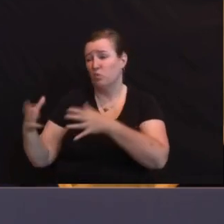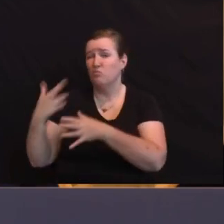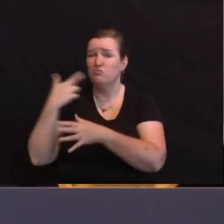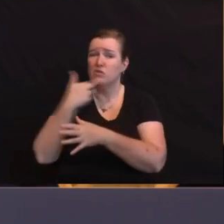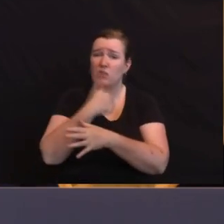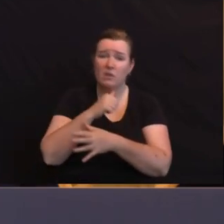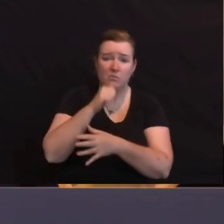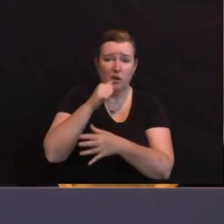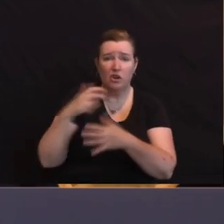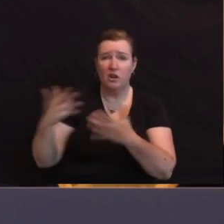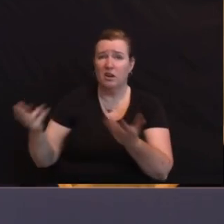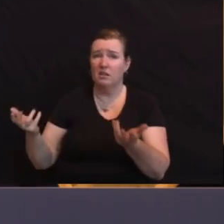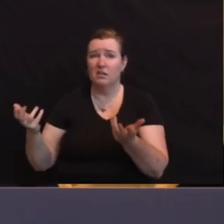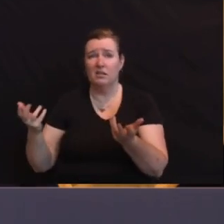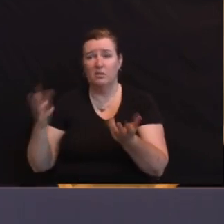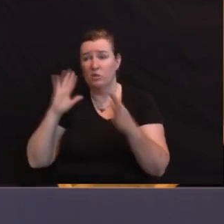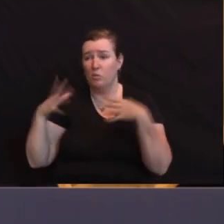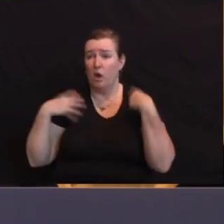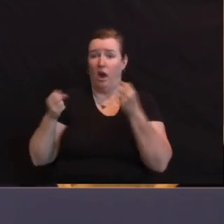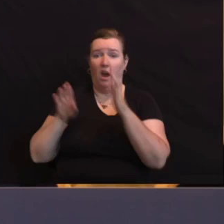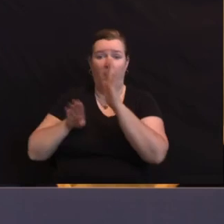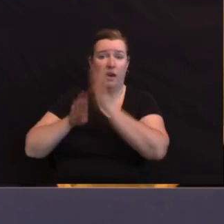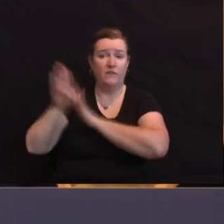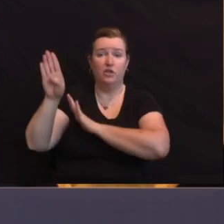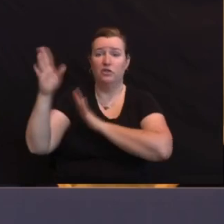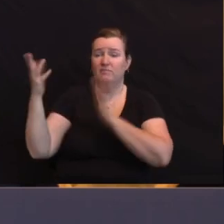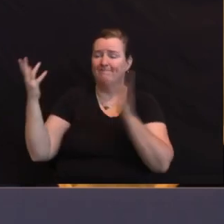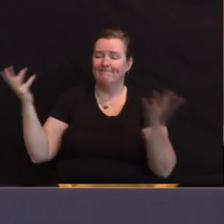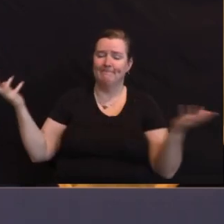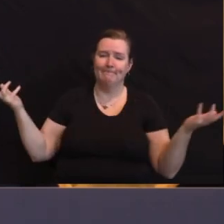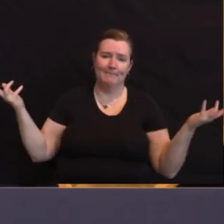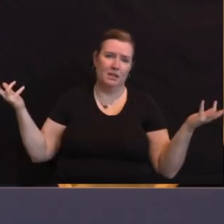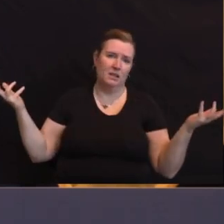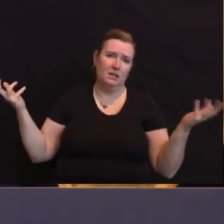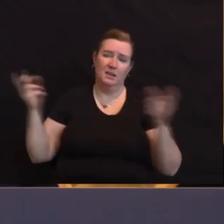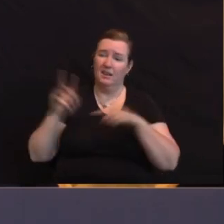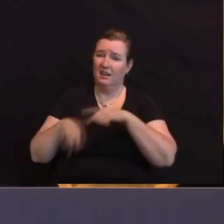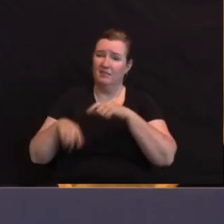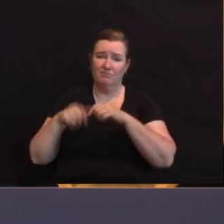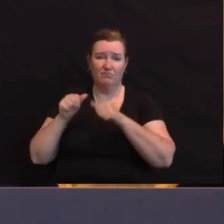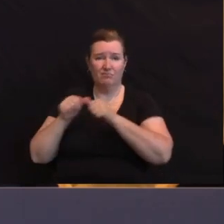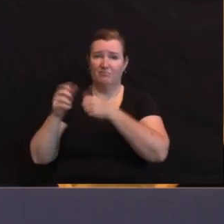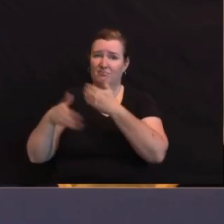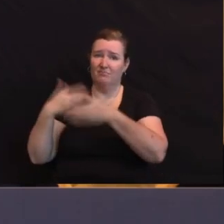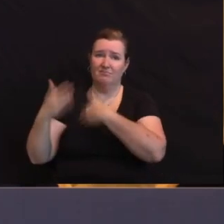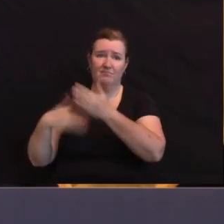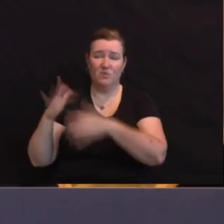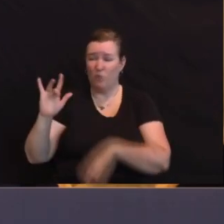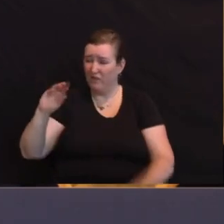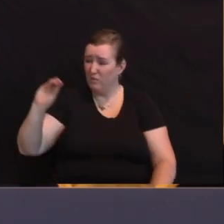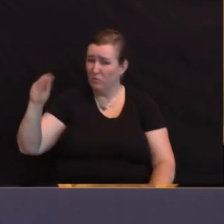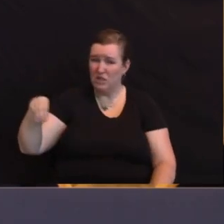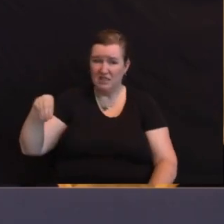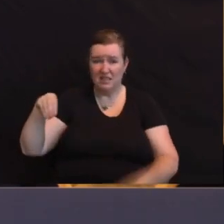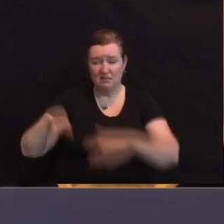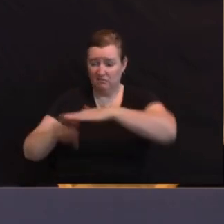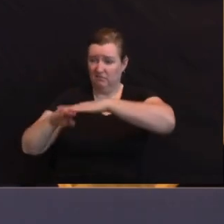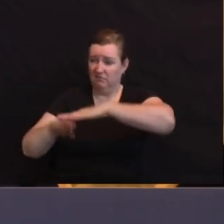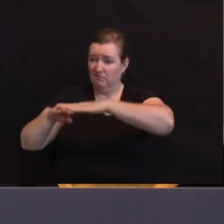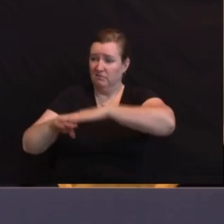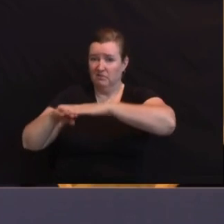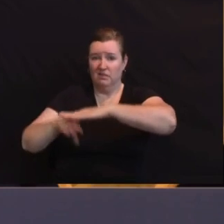The establishments can't survive, so they say, indefinitely on 25%. I know you've answered a little bit right there. On indoor